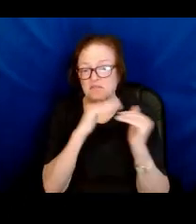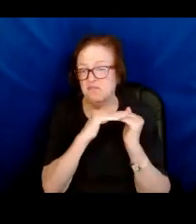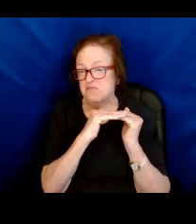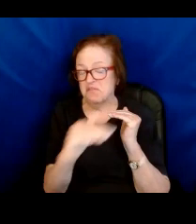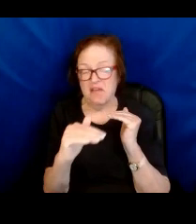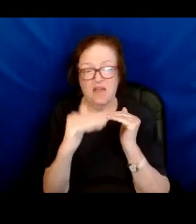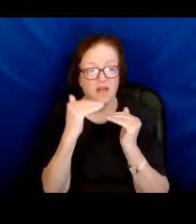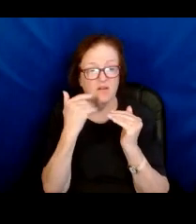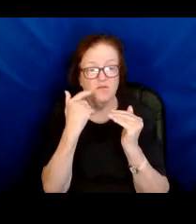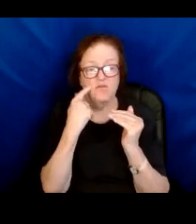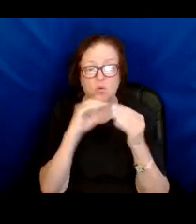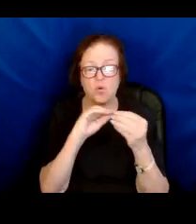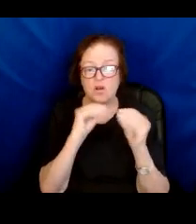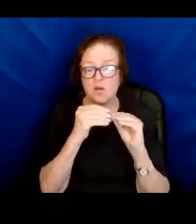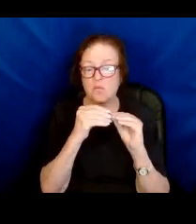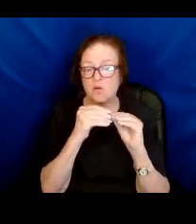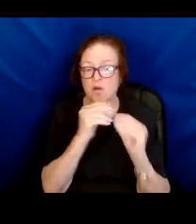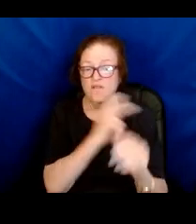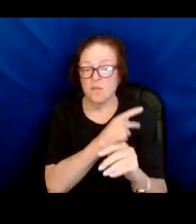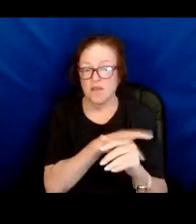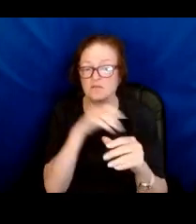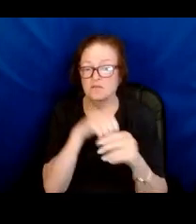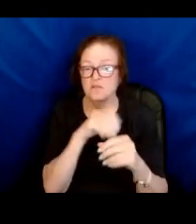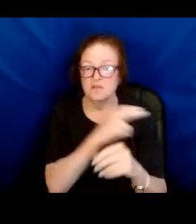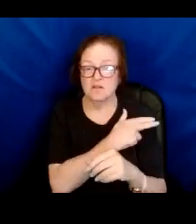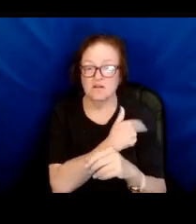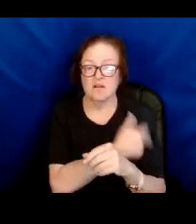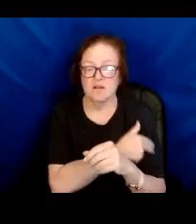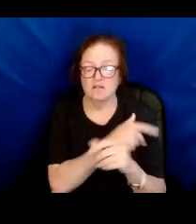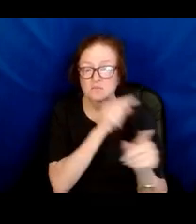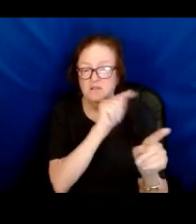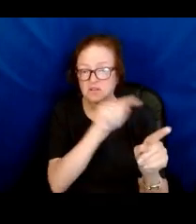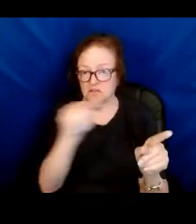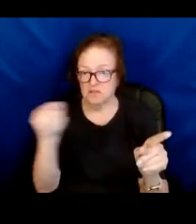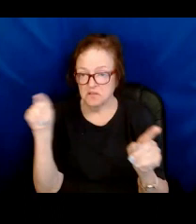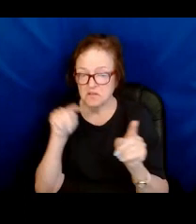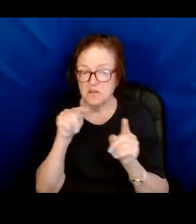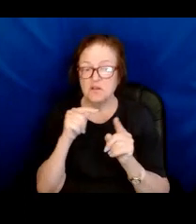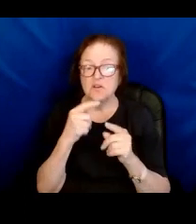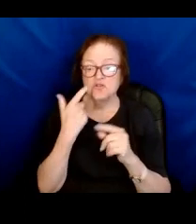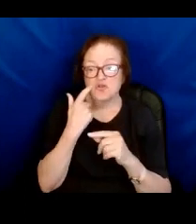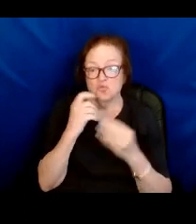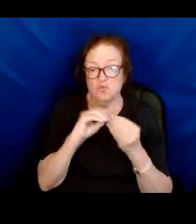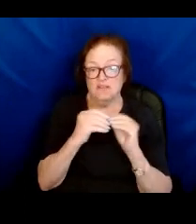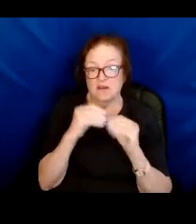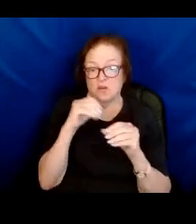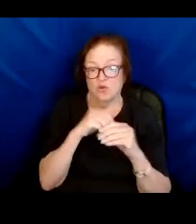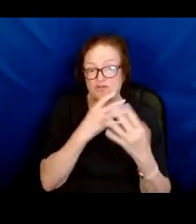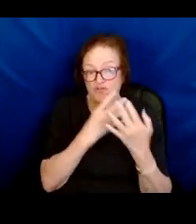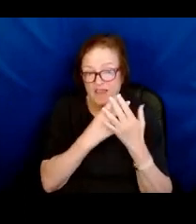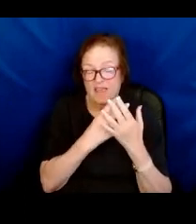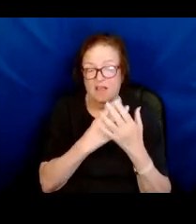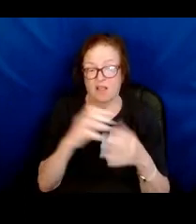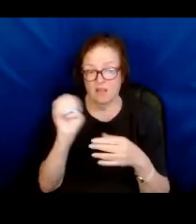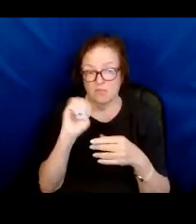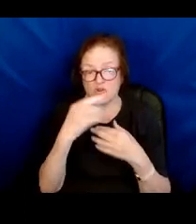of the number of patients in those hospitals. So if we're attributing the recent number of people in jails or in emergency